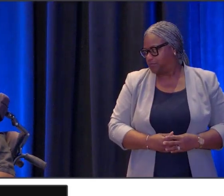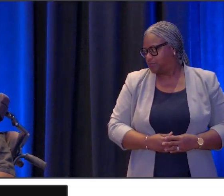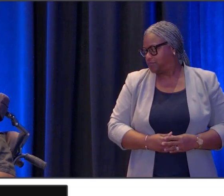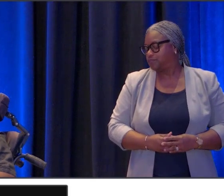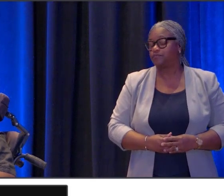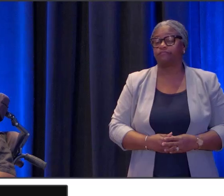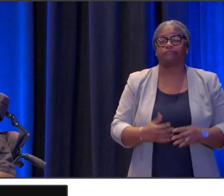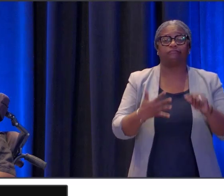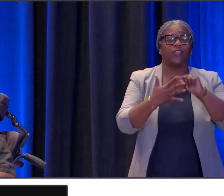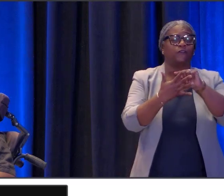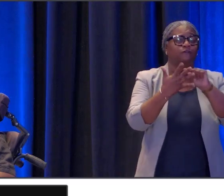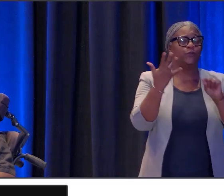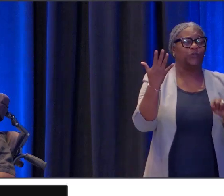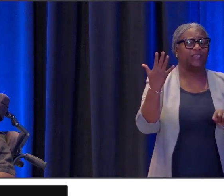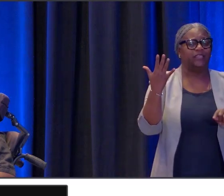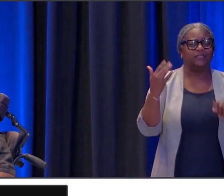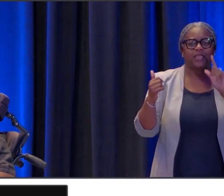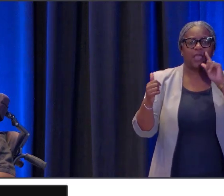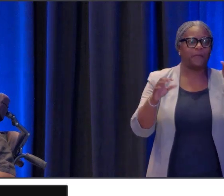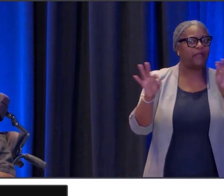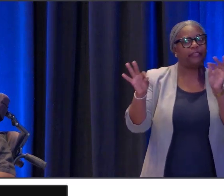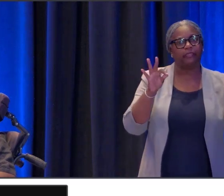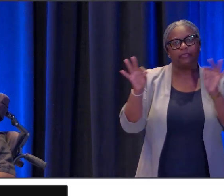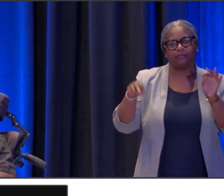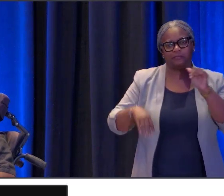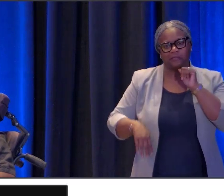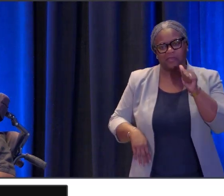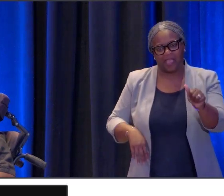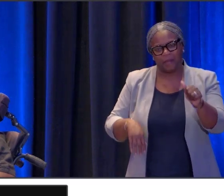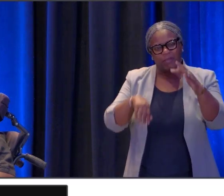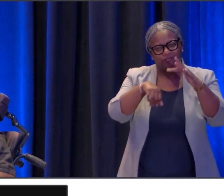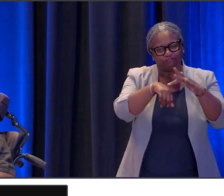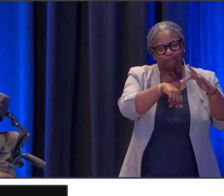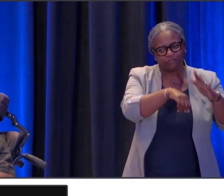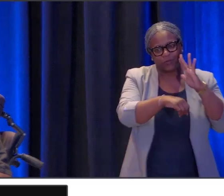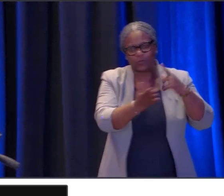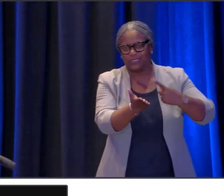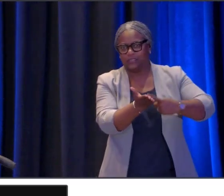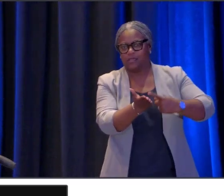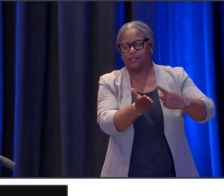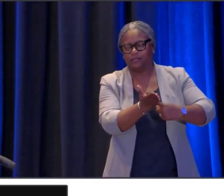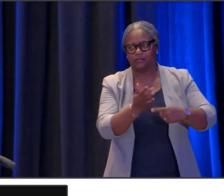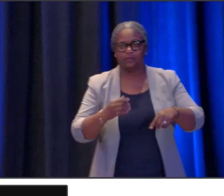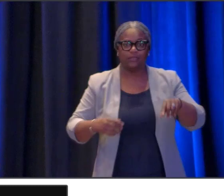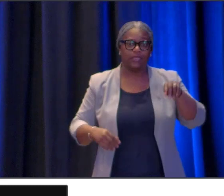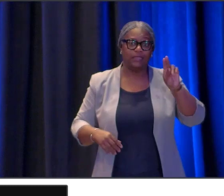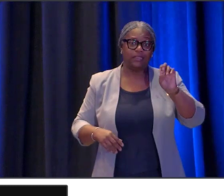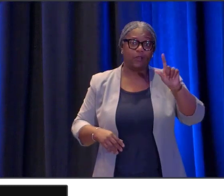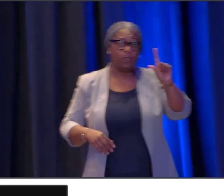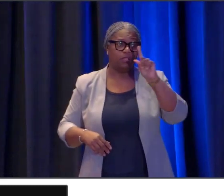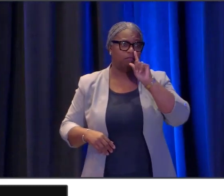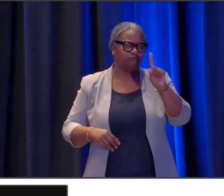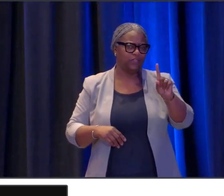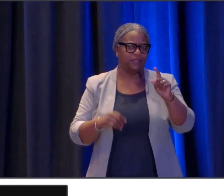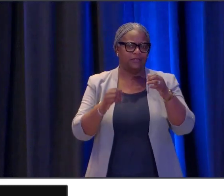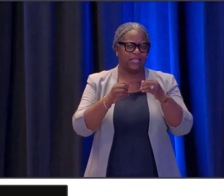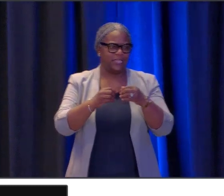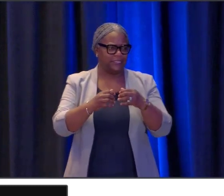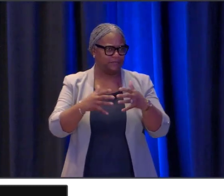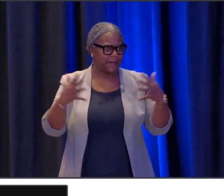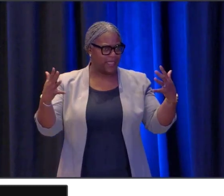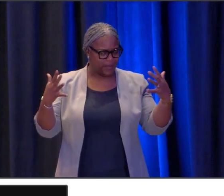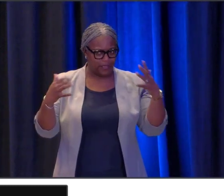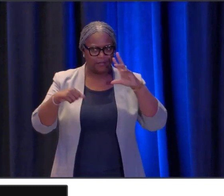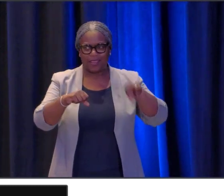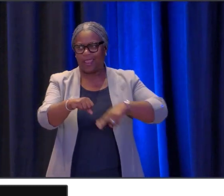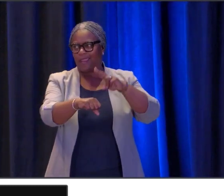A couple things, I'm not going to talk very long, but I definitely want to tell you that Nickel has expanded its national